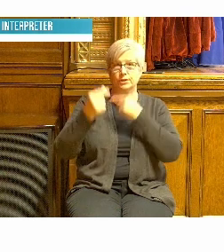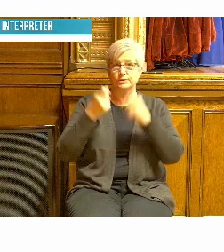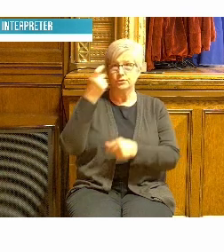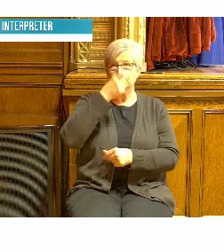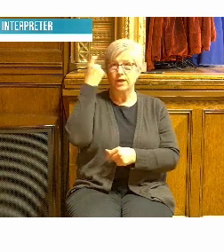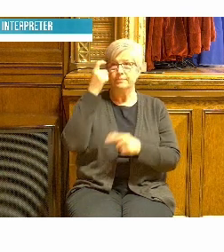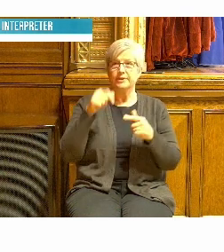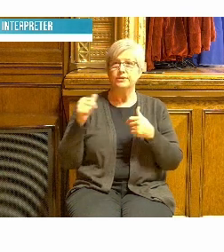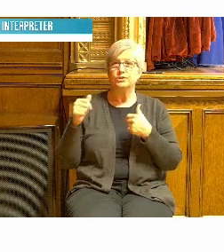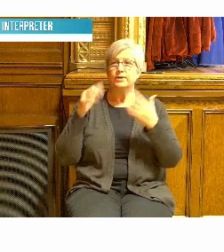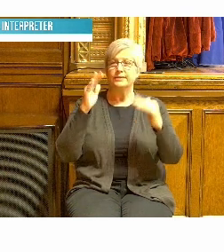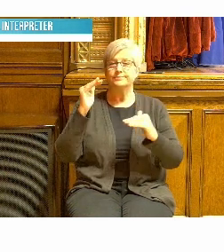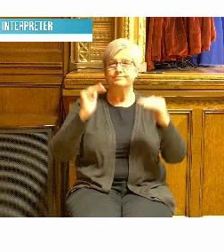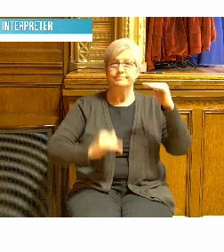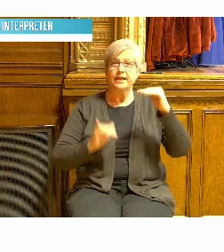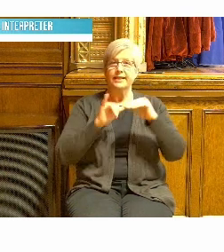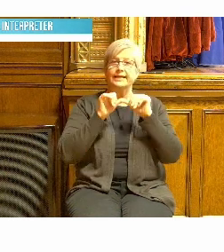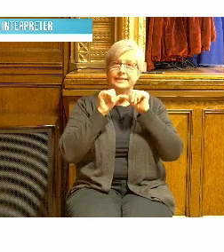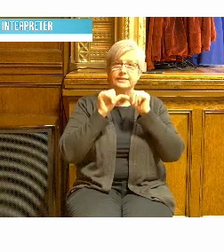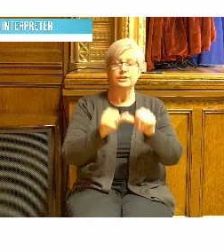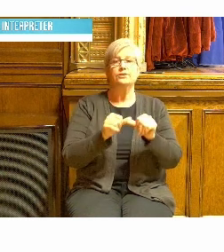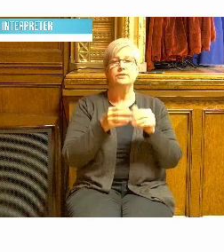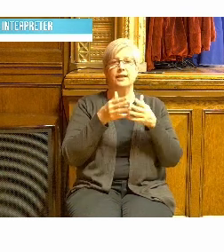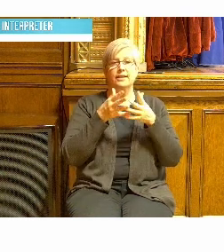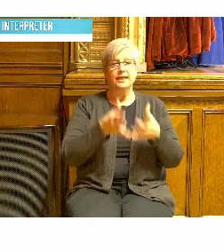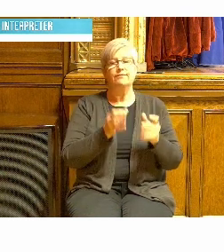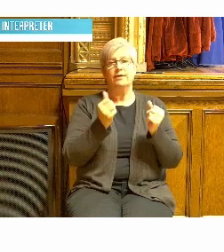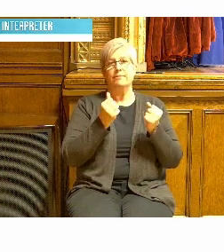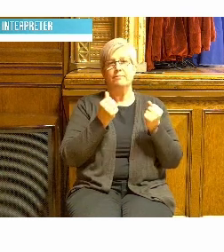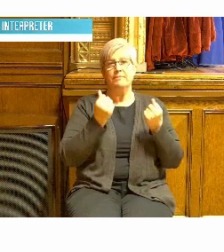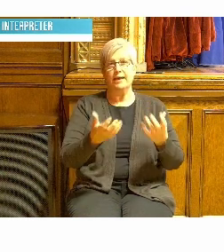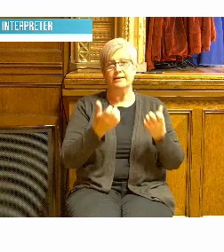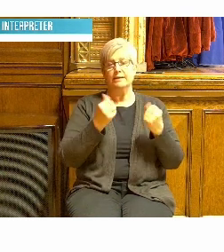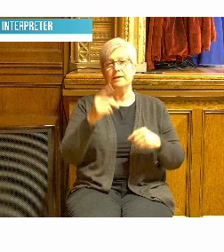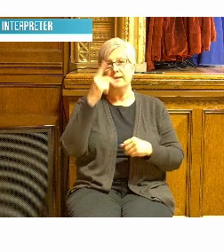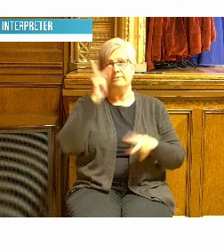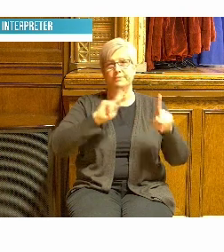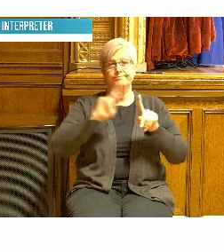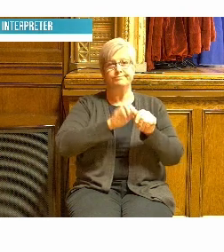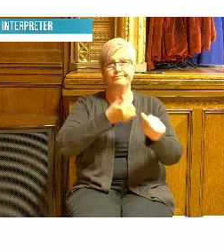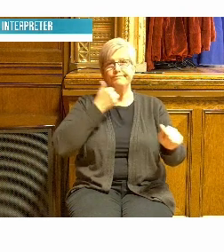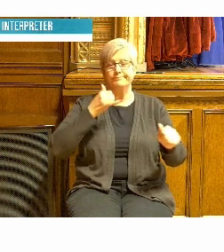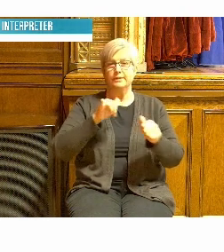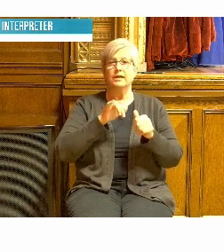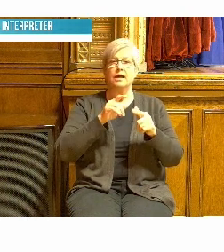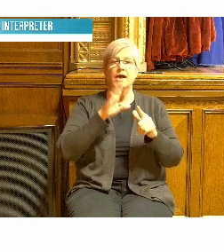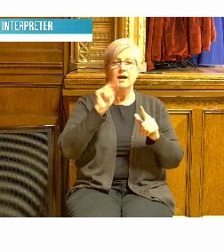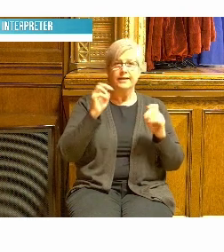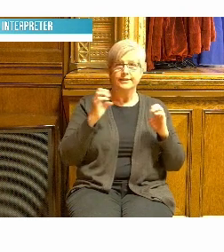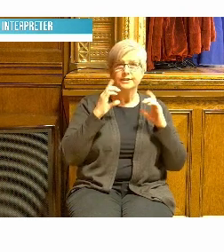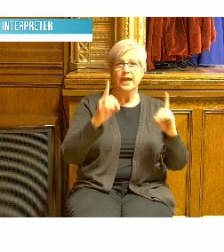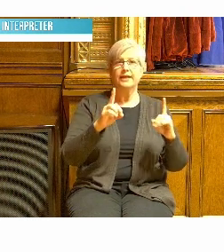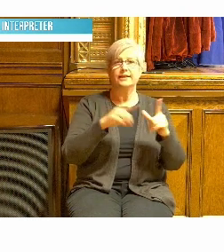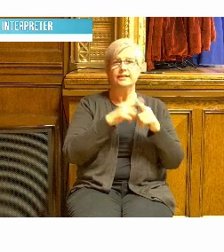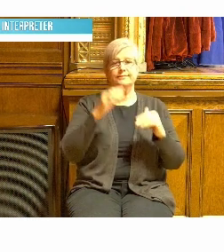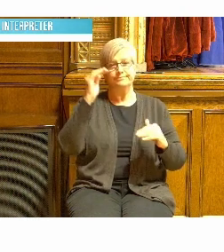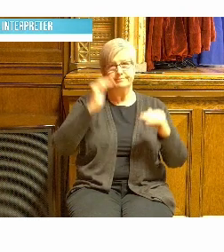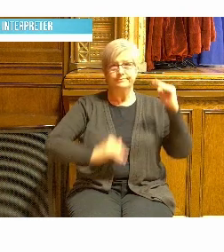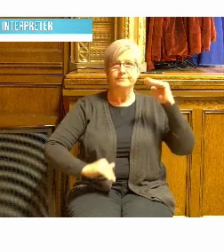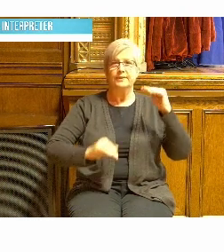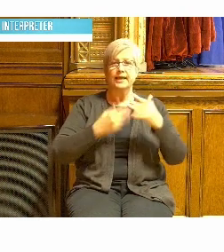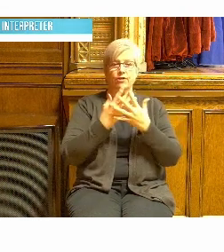addressing the injustices that continue to leave countless Black New Yorkers behind, uneducated,